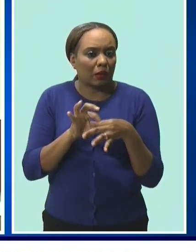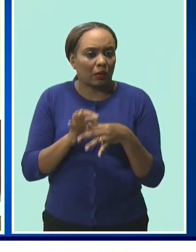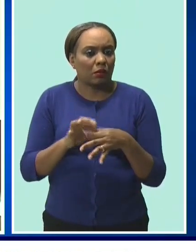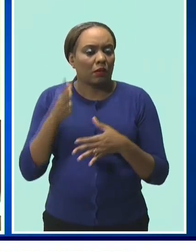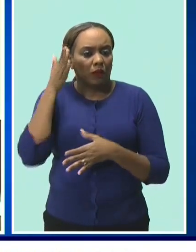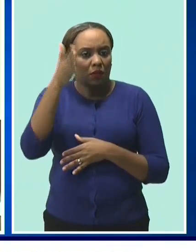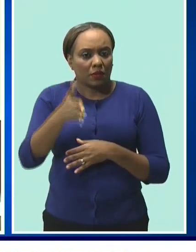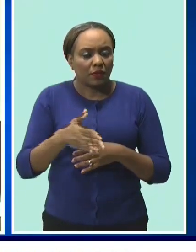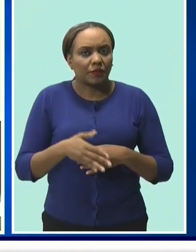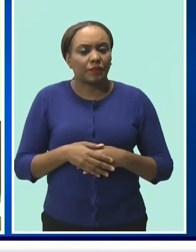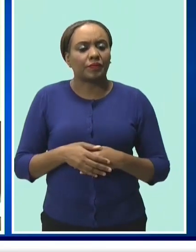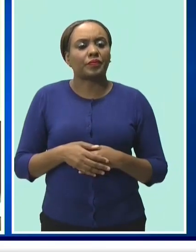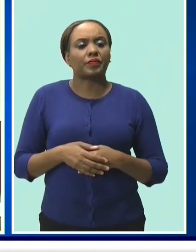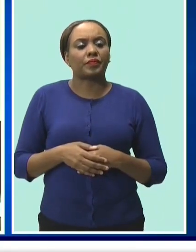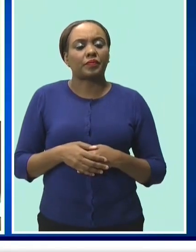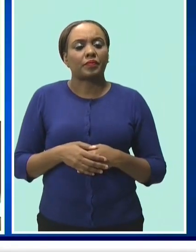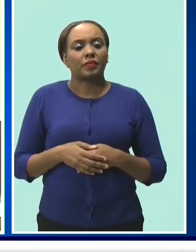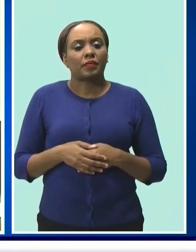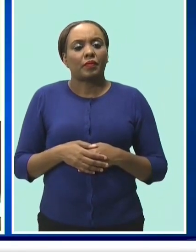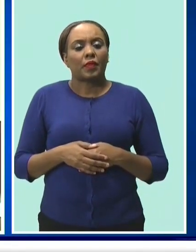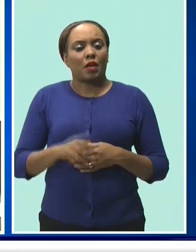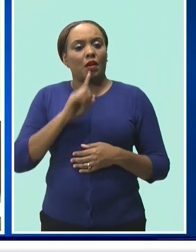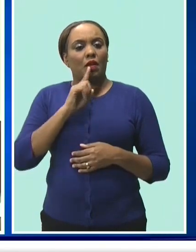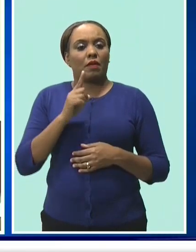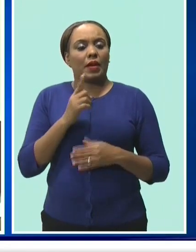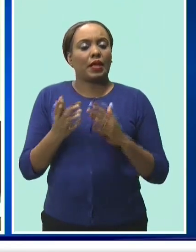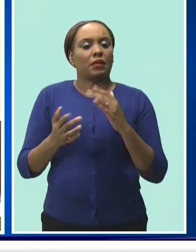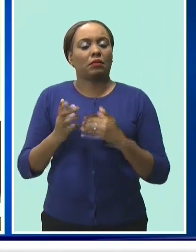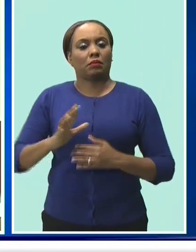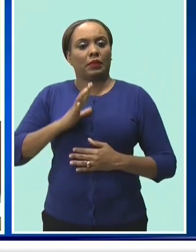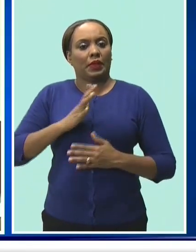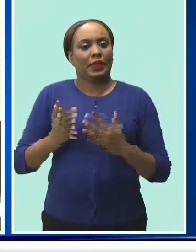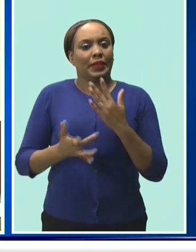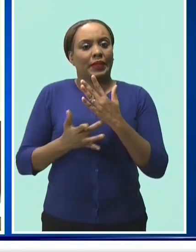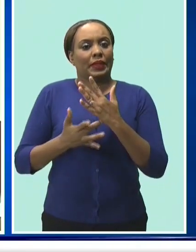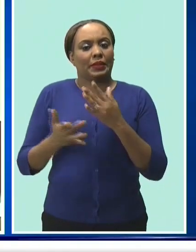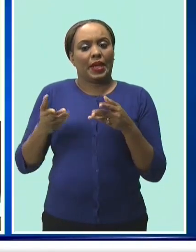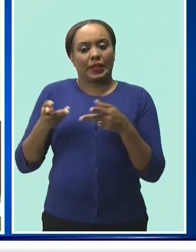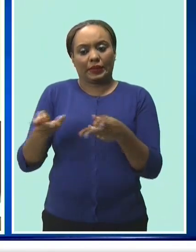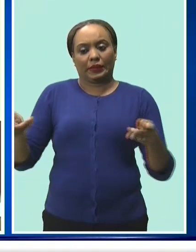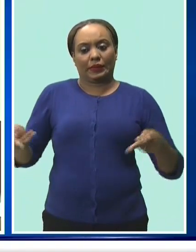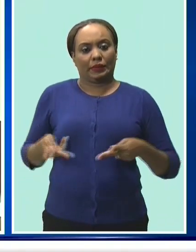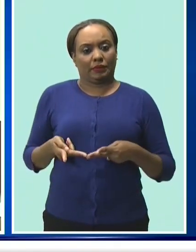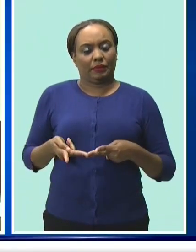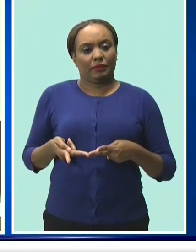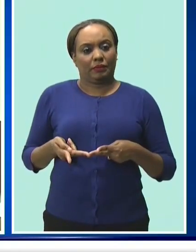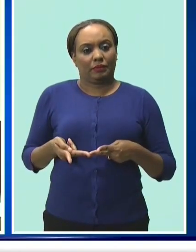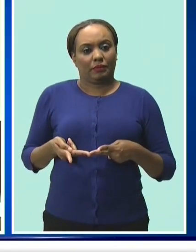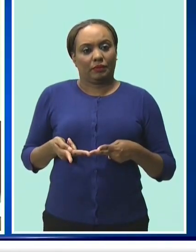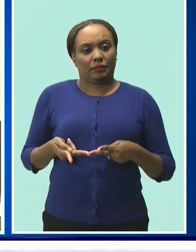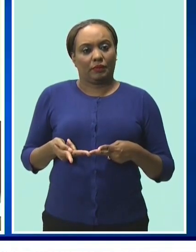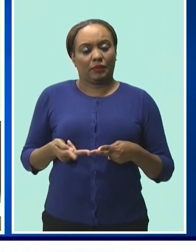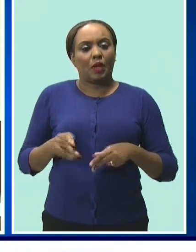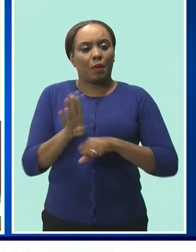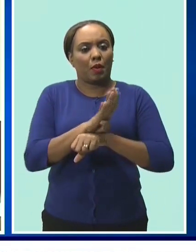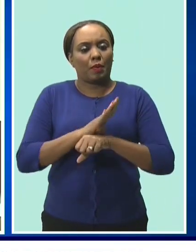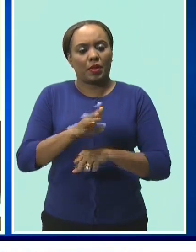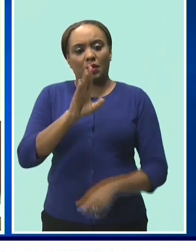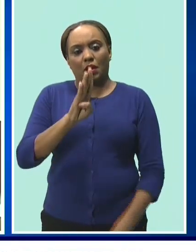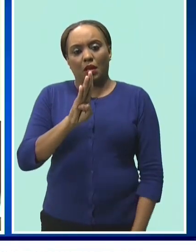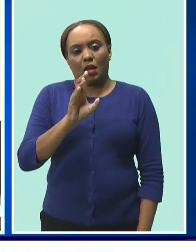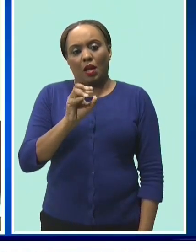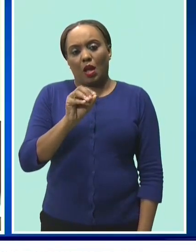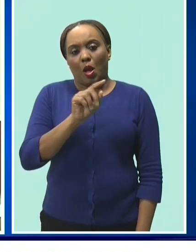be one of the most high-tech plants in Barbados. Forward-thinking plants. It seemed to covered all of